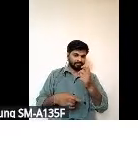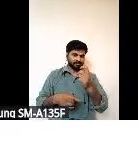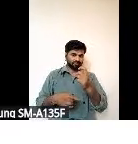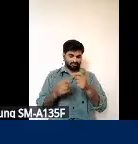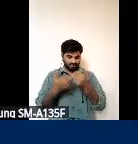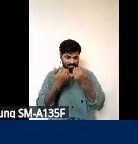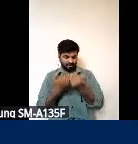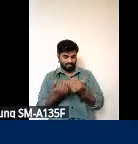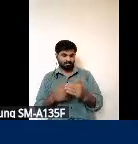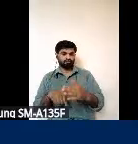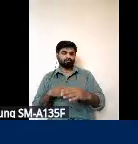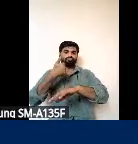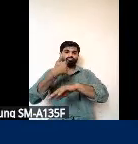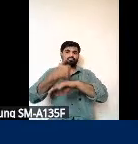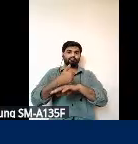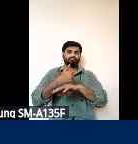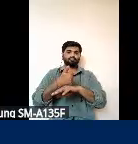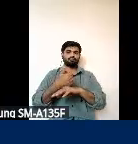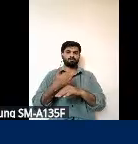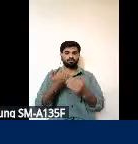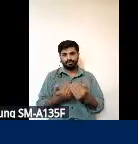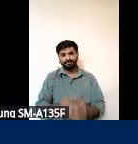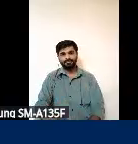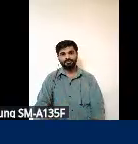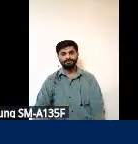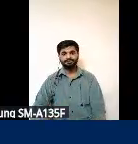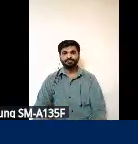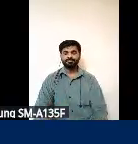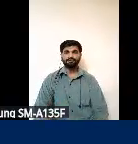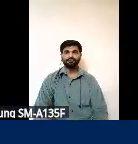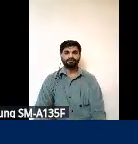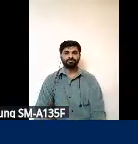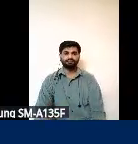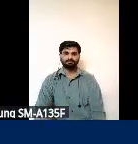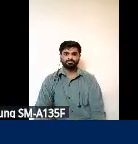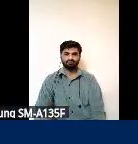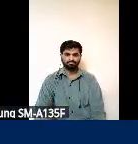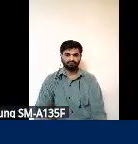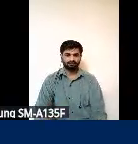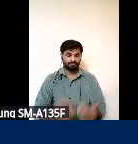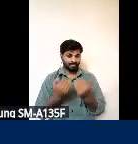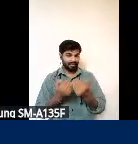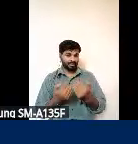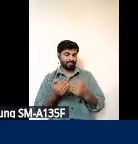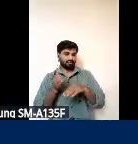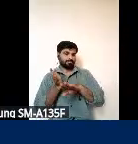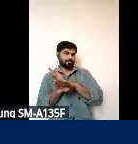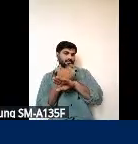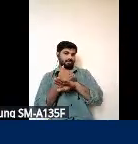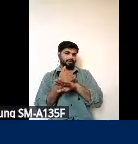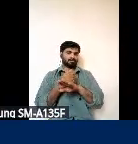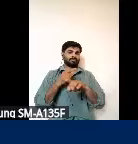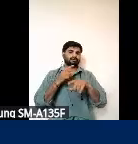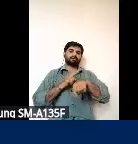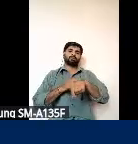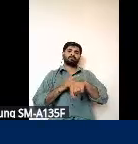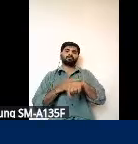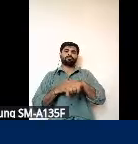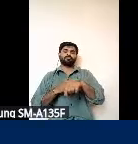next slide, please. Yeah. So this is primarily the timeline as we see right